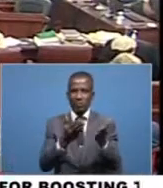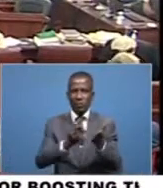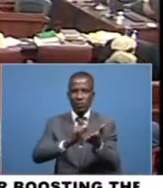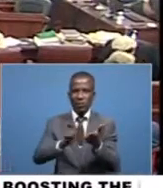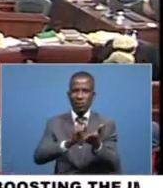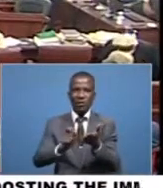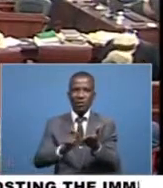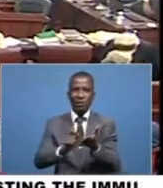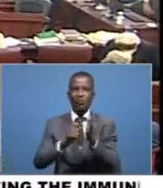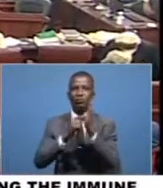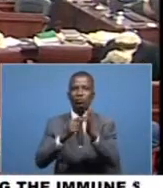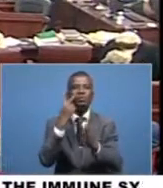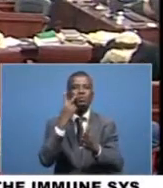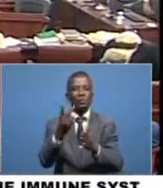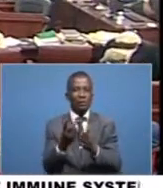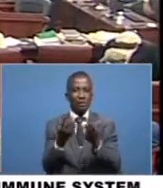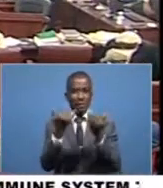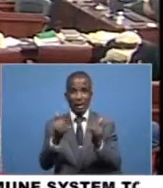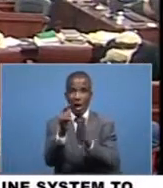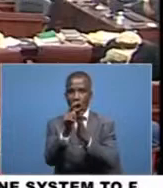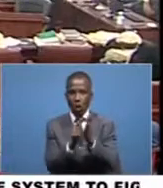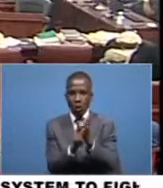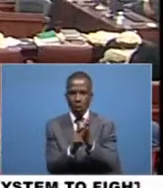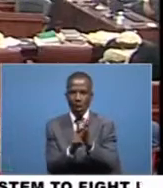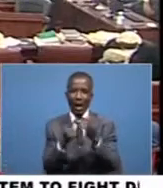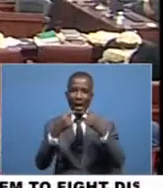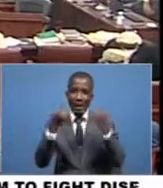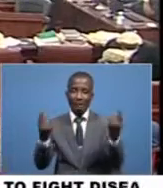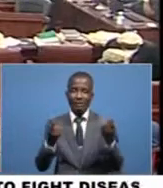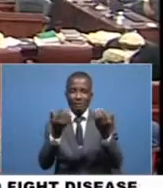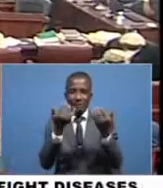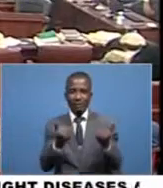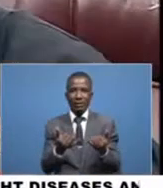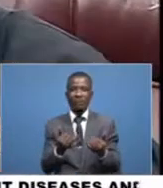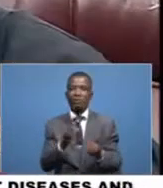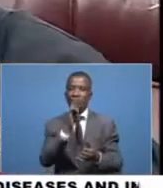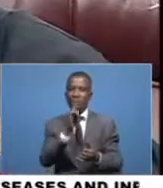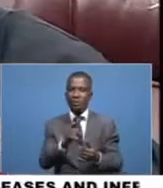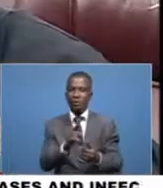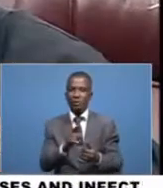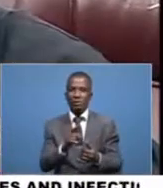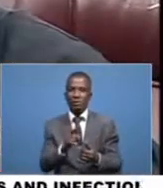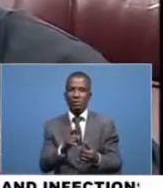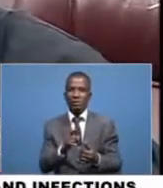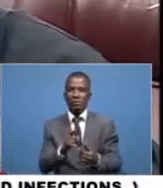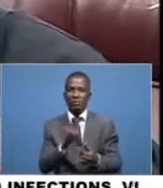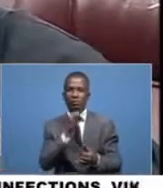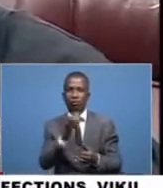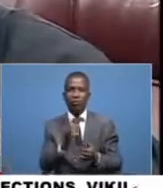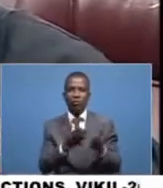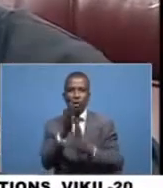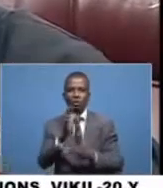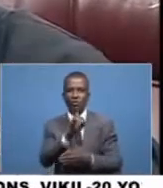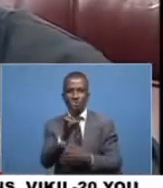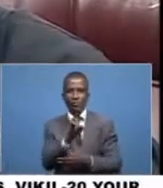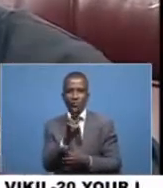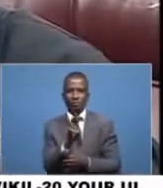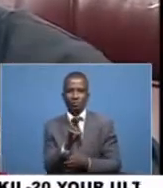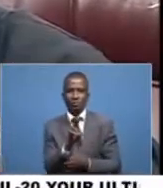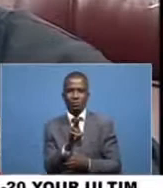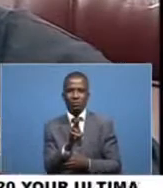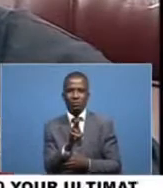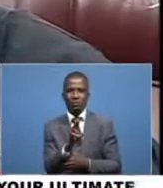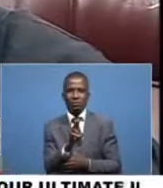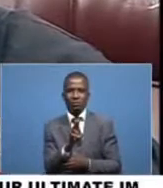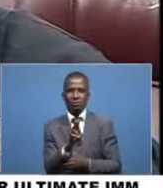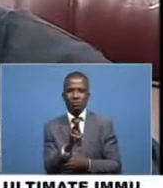action. If such a law or rule does, we would venture to say that it is inapplicable under legal dispensation. End of